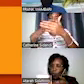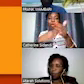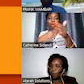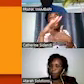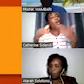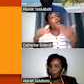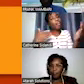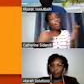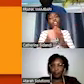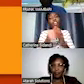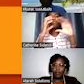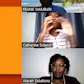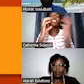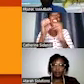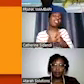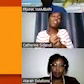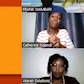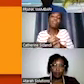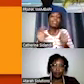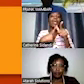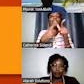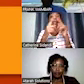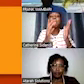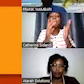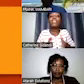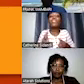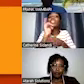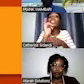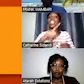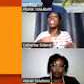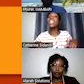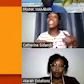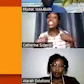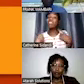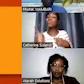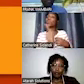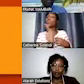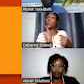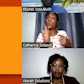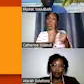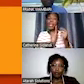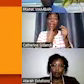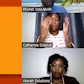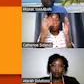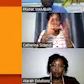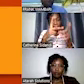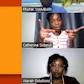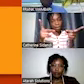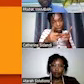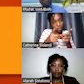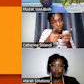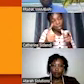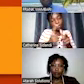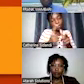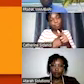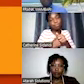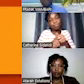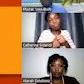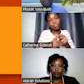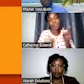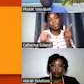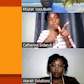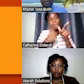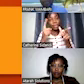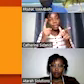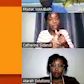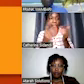communication completely. And that person lives in a very lonely place. Betrayal by friends, or it could